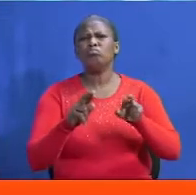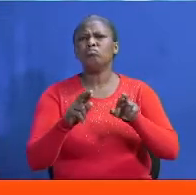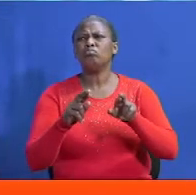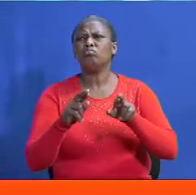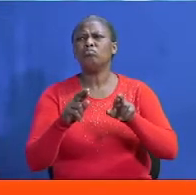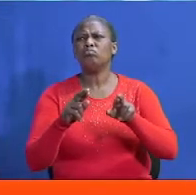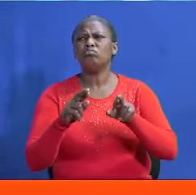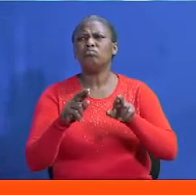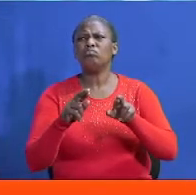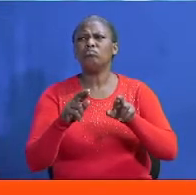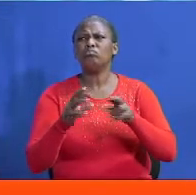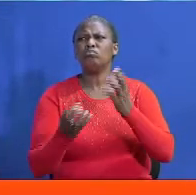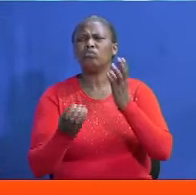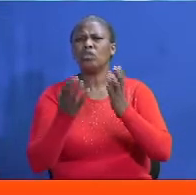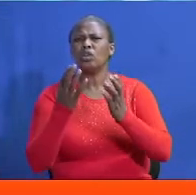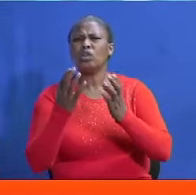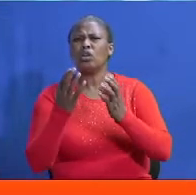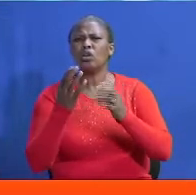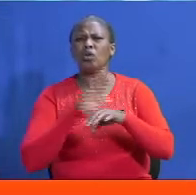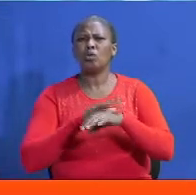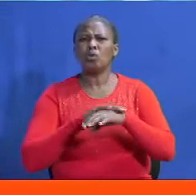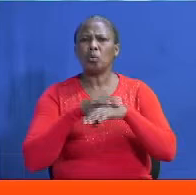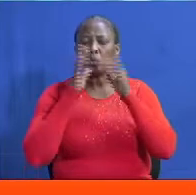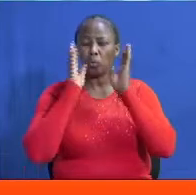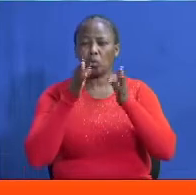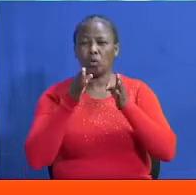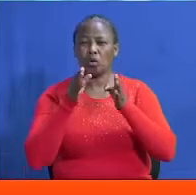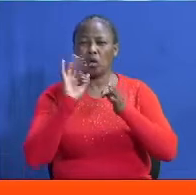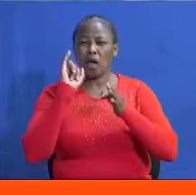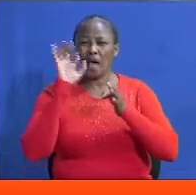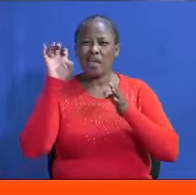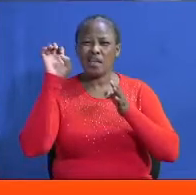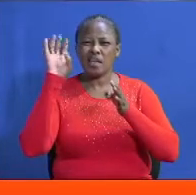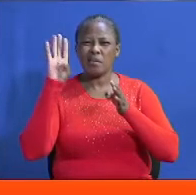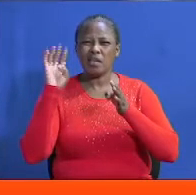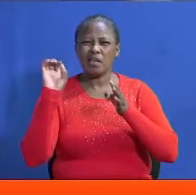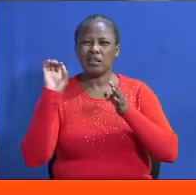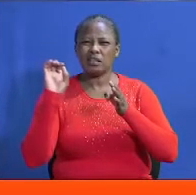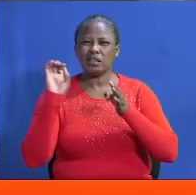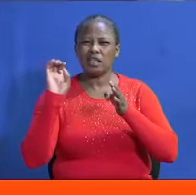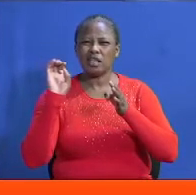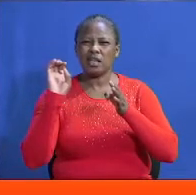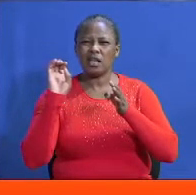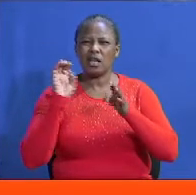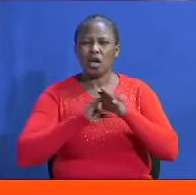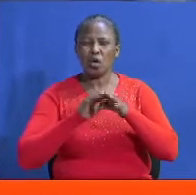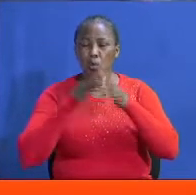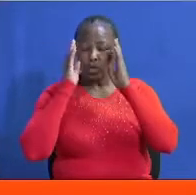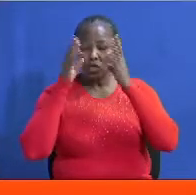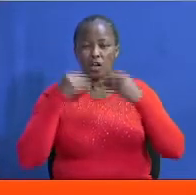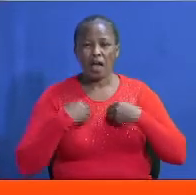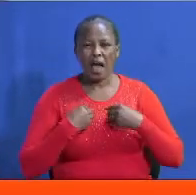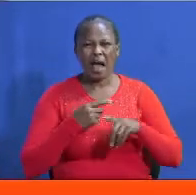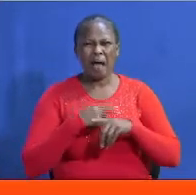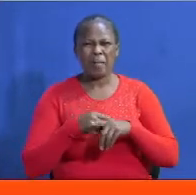hell is paved with good intentions. So the IBC has good intentions, mm-hmm. but the processes for reaching these good